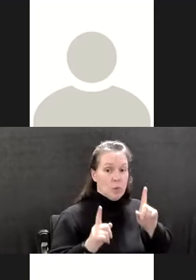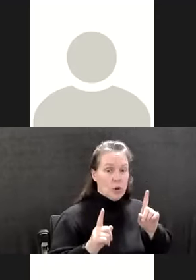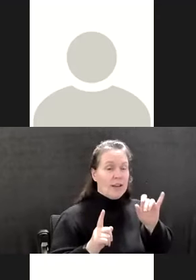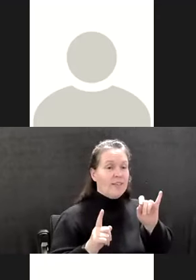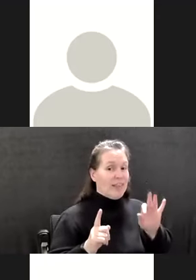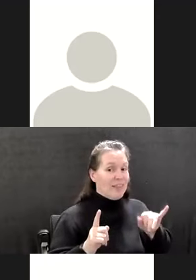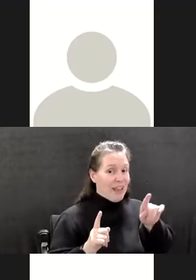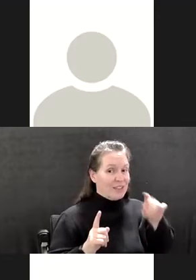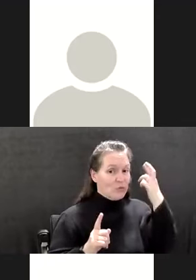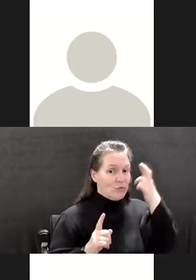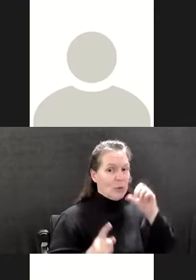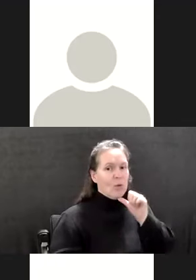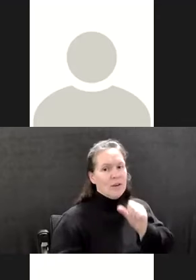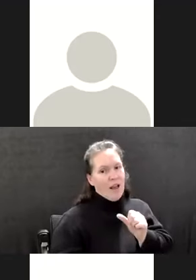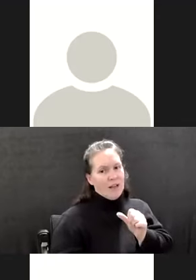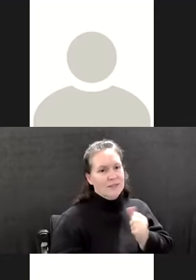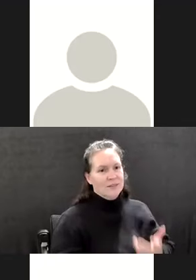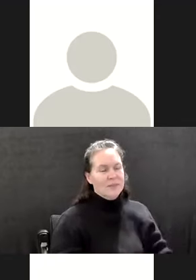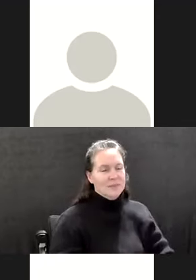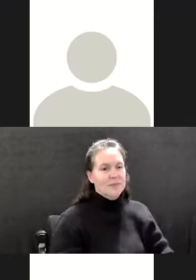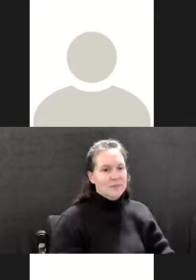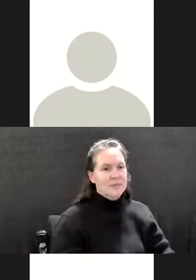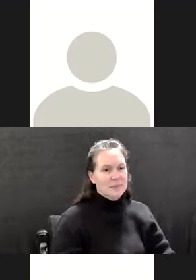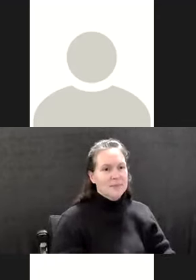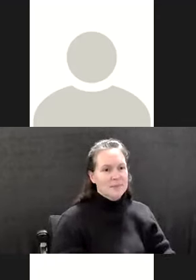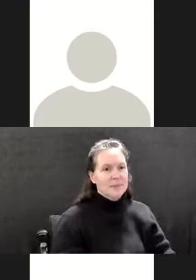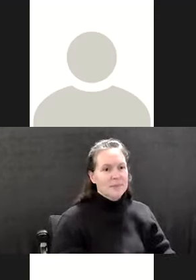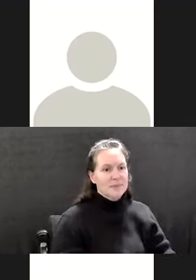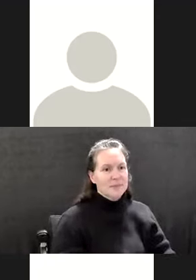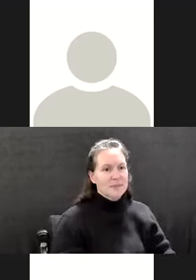reasonable or workable.